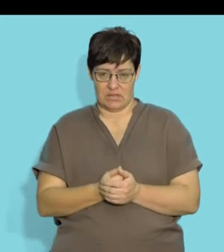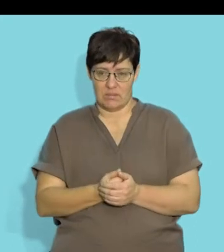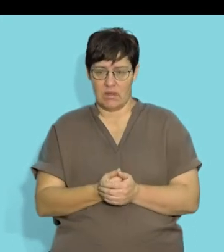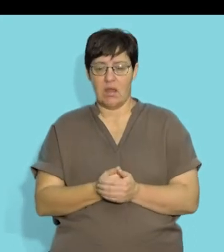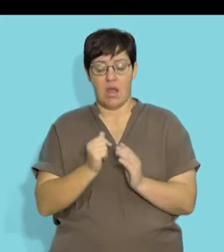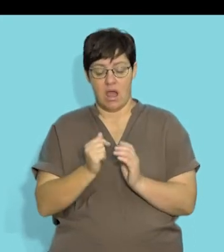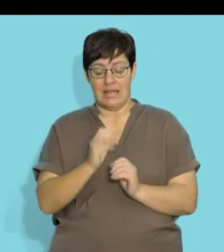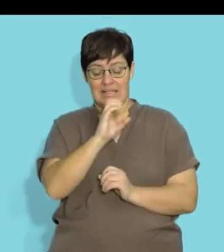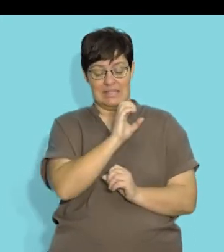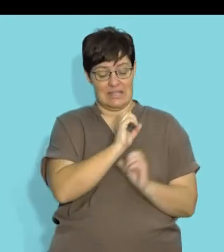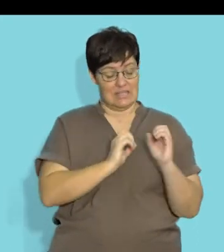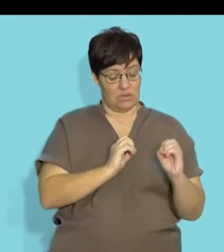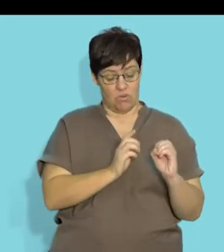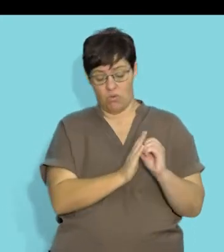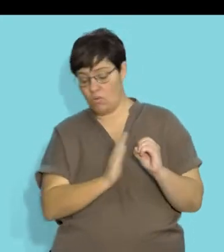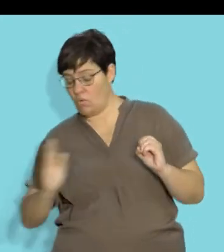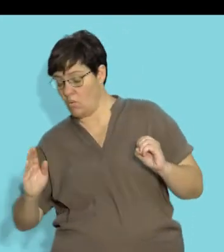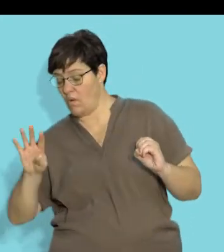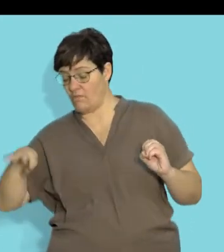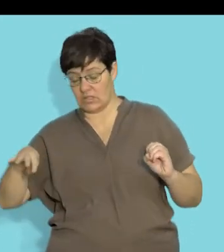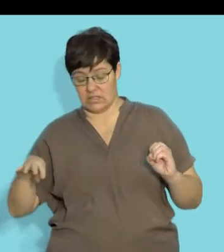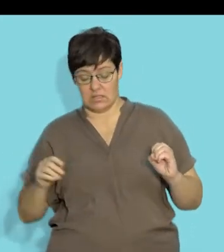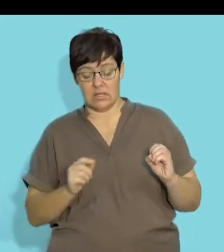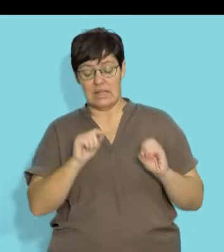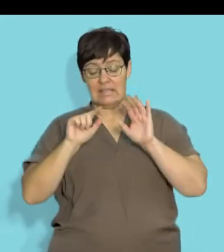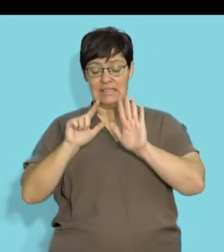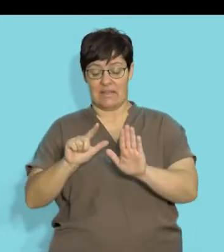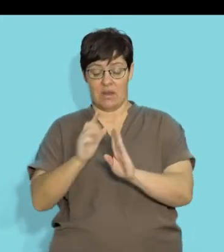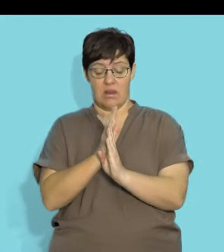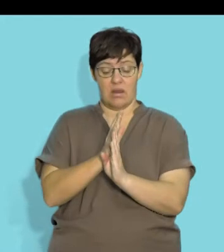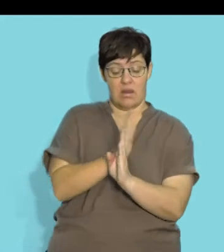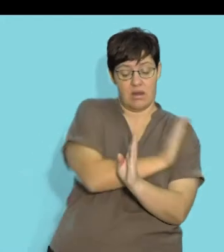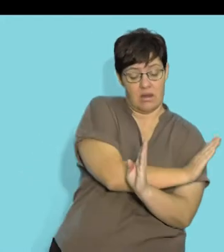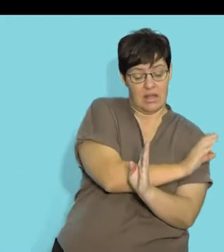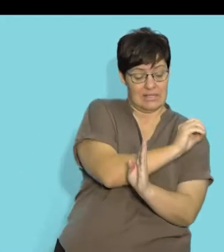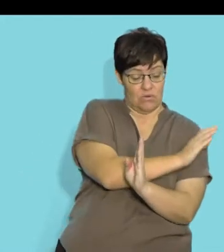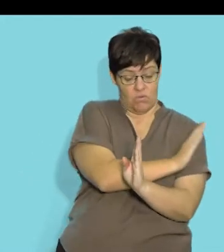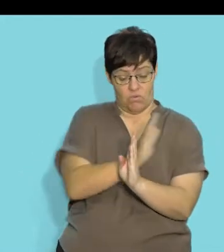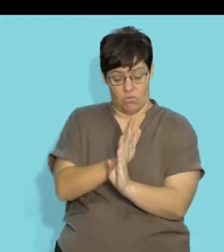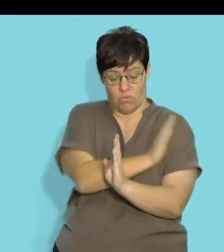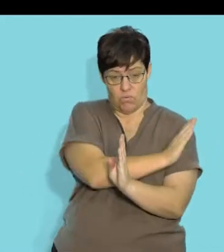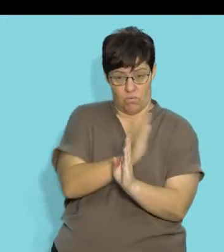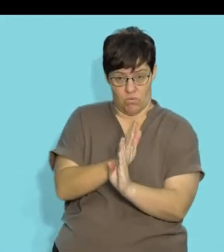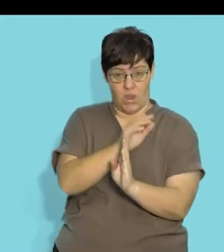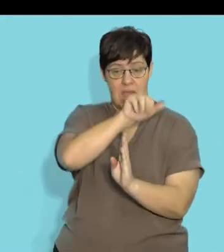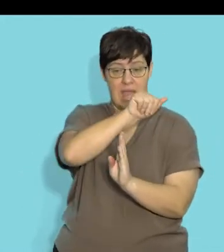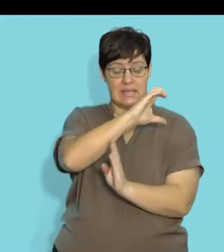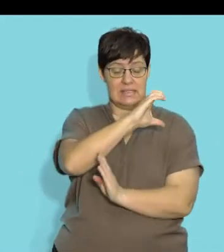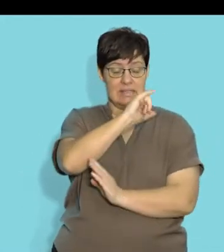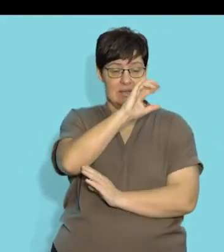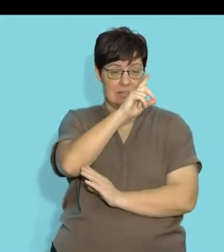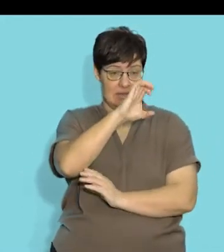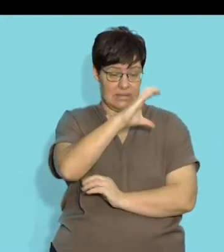scale, which ranges from 0 to 14. So anything between 0 and less than 7 is actually